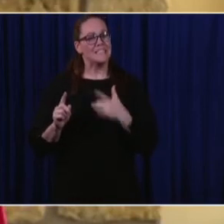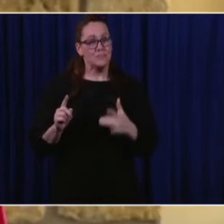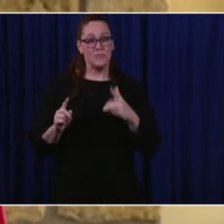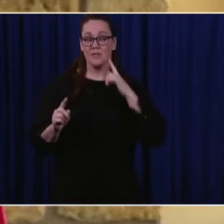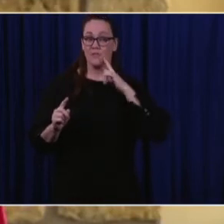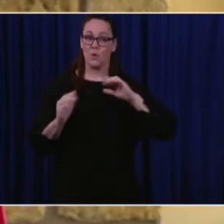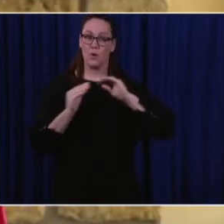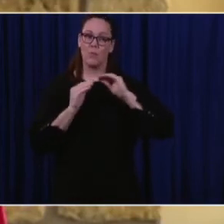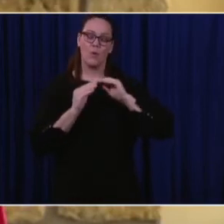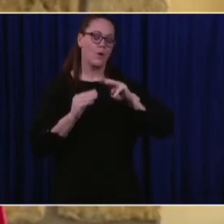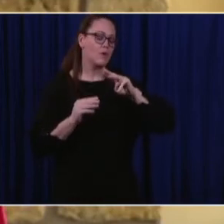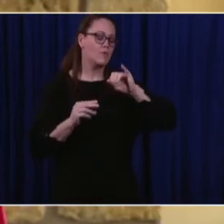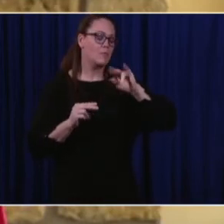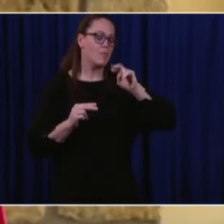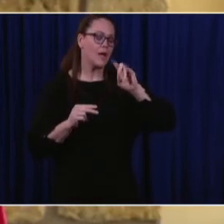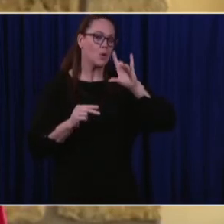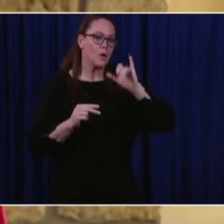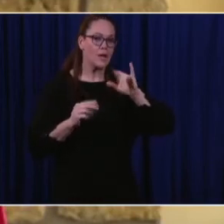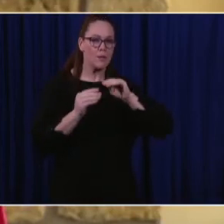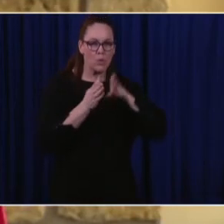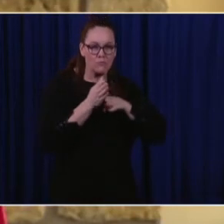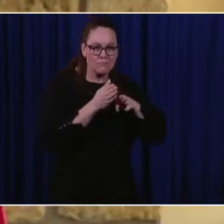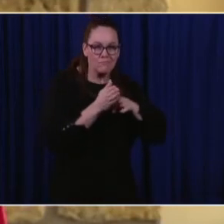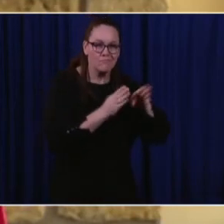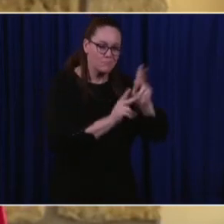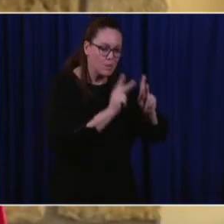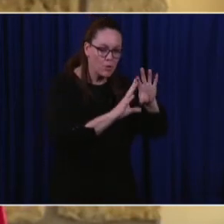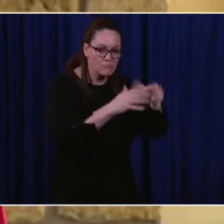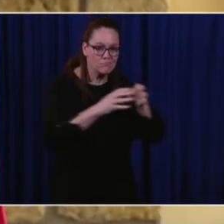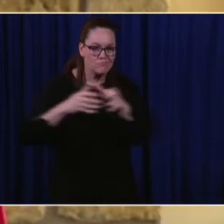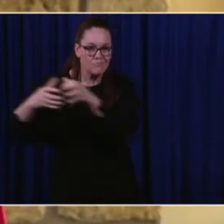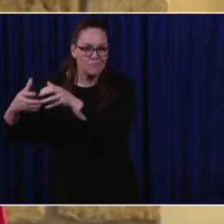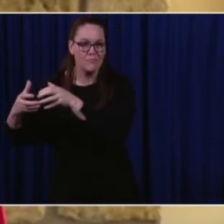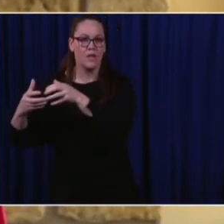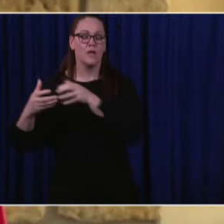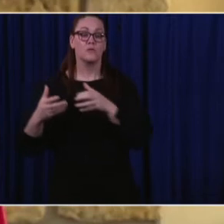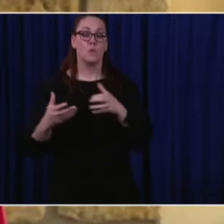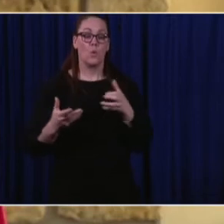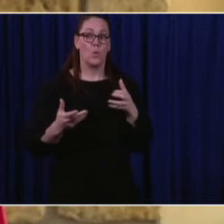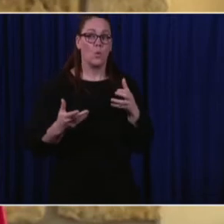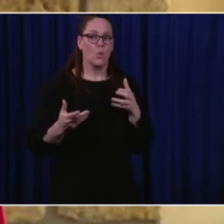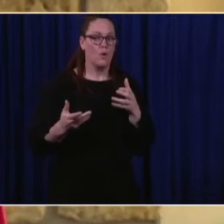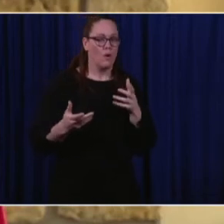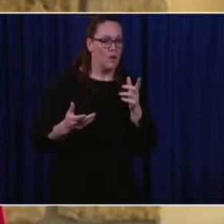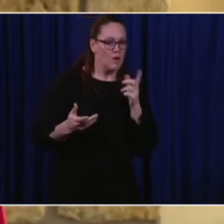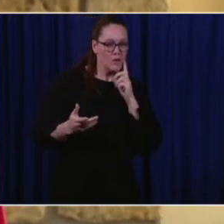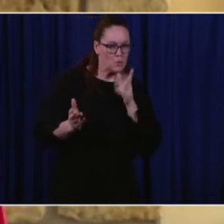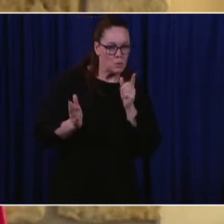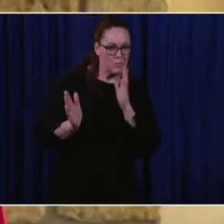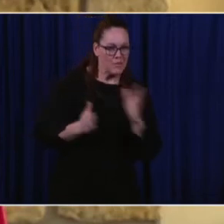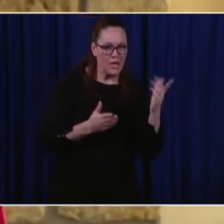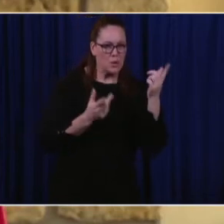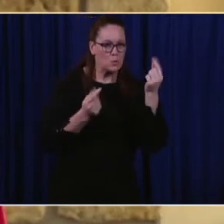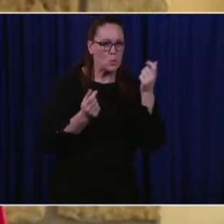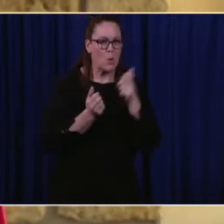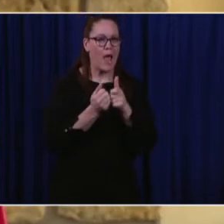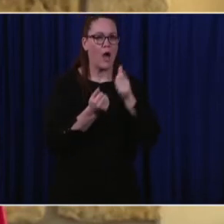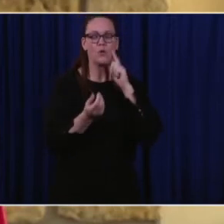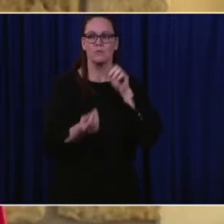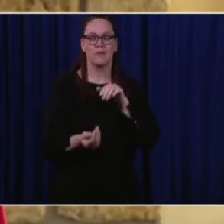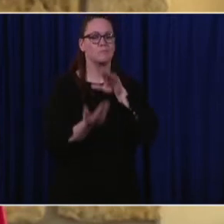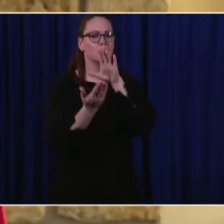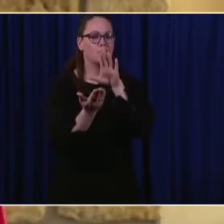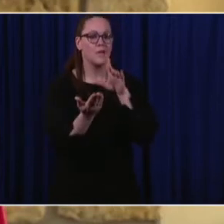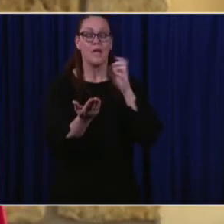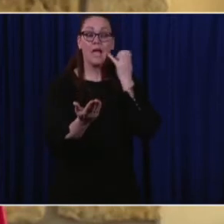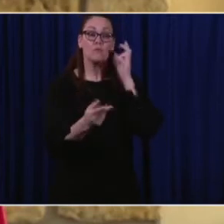readers whether you've considered doing anything to encourage people who believe in the precautions to show their support, something like an I voted sticker or something like